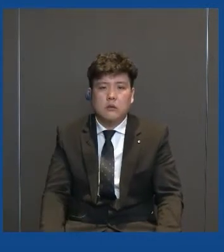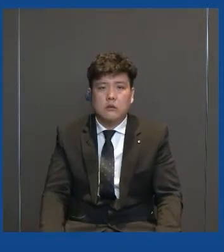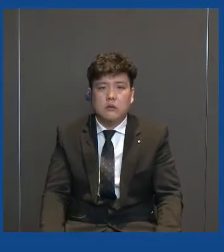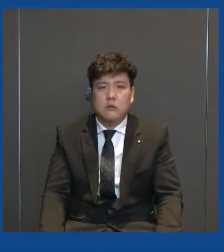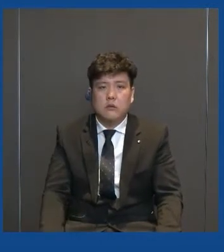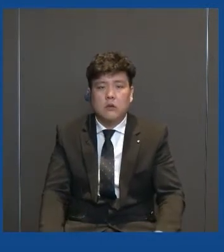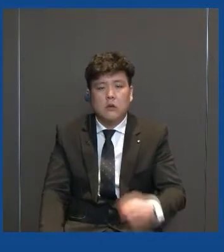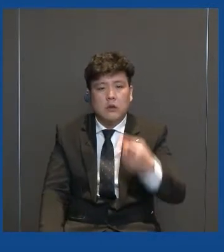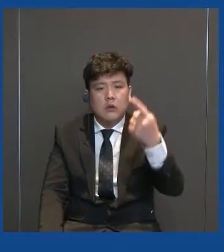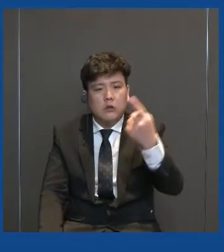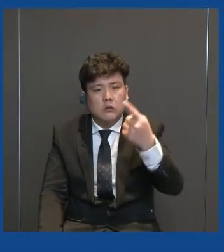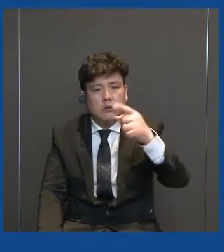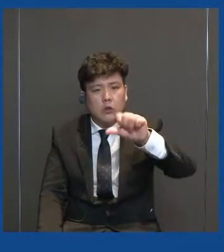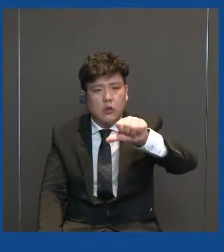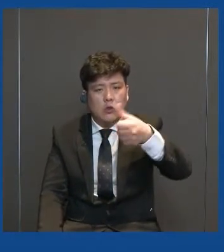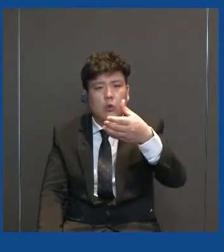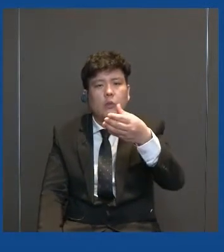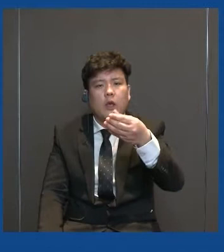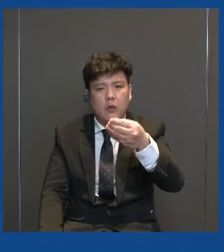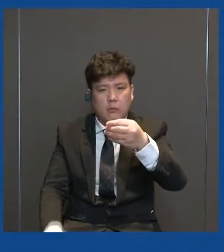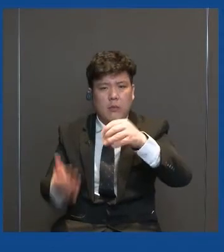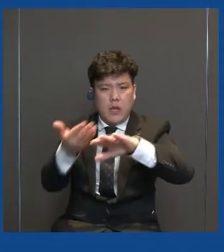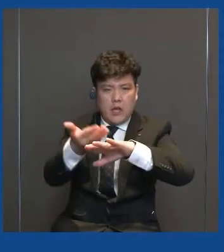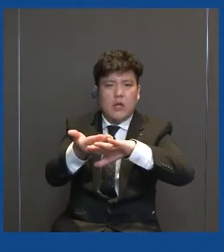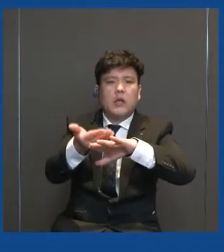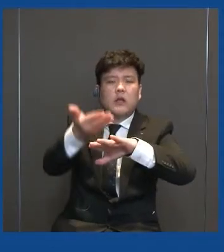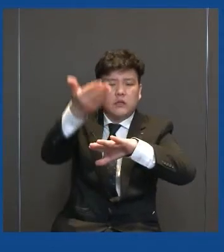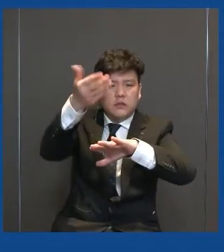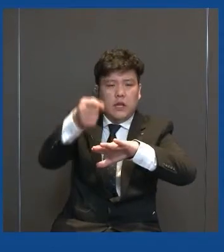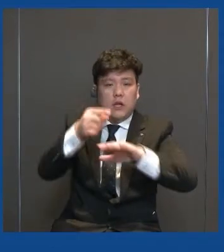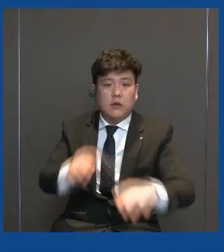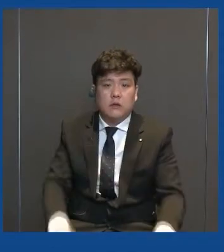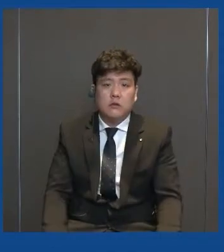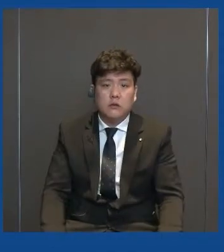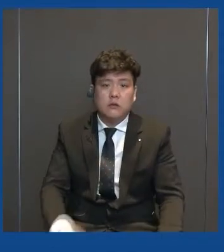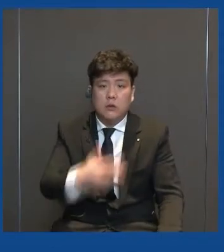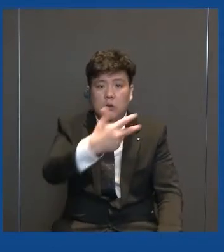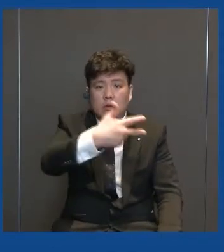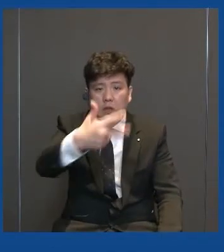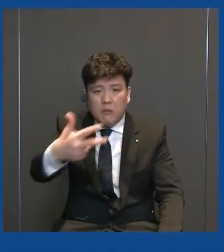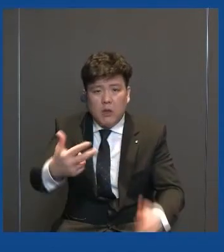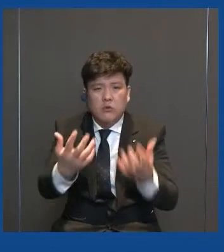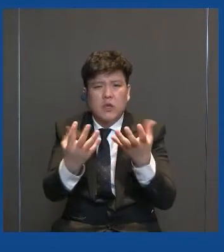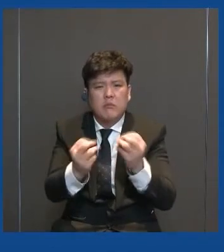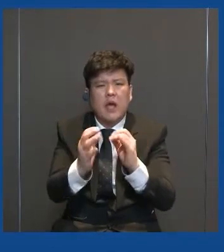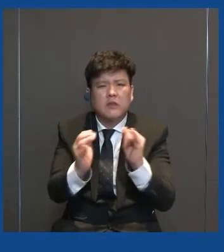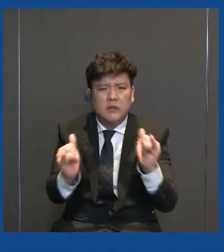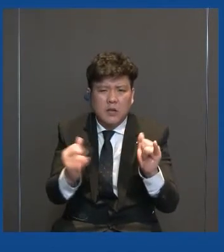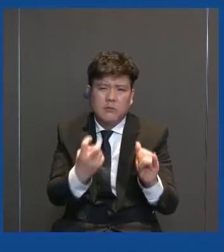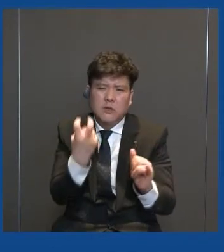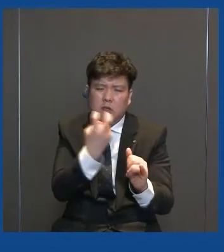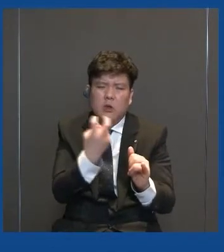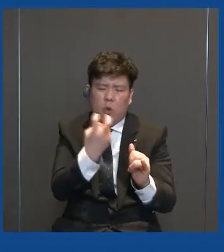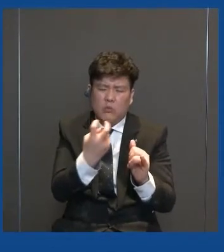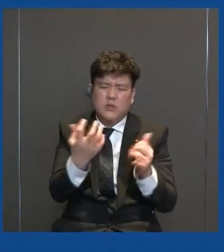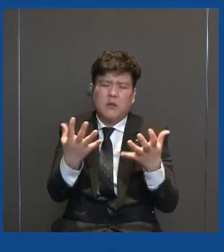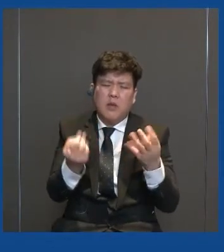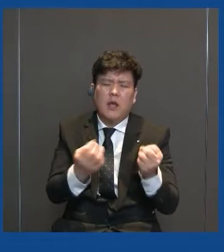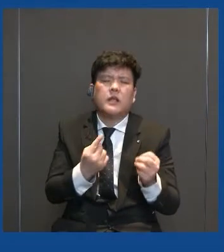There have been a total of 206,000 COVID-19 cases since March. We have a case fatality